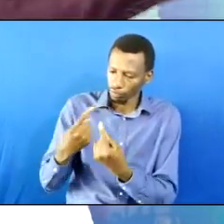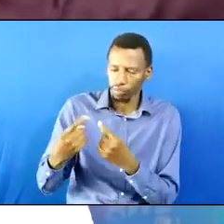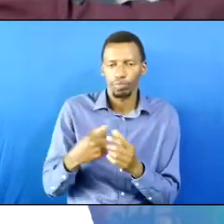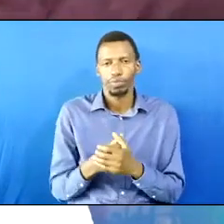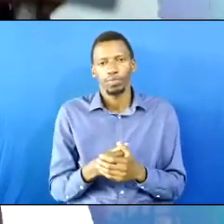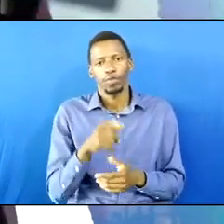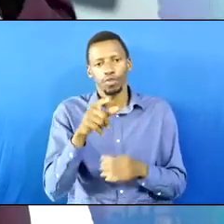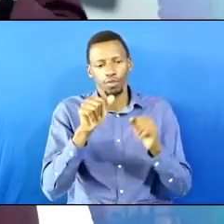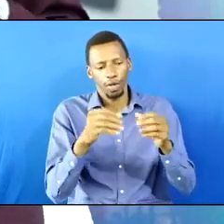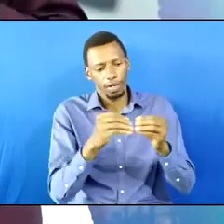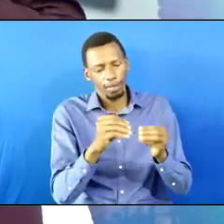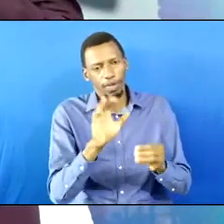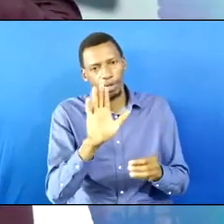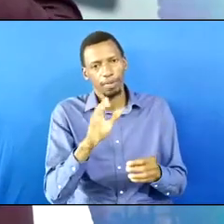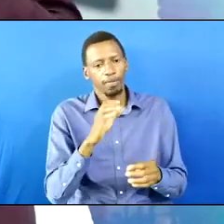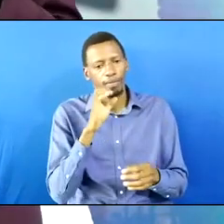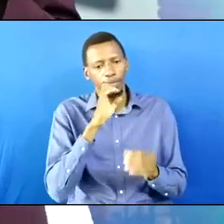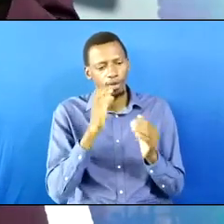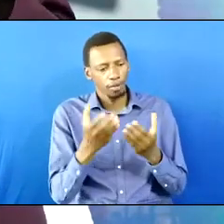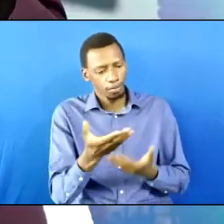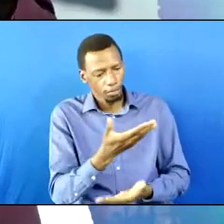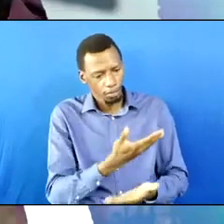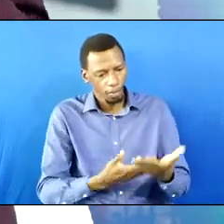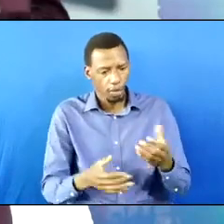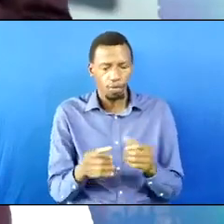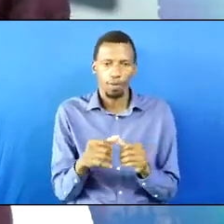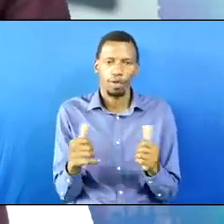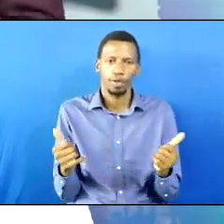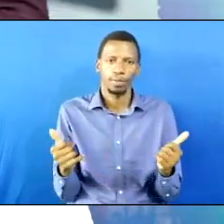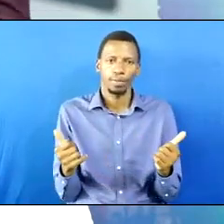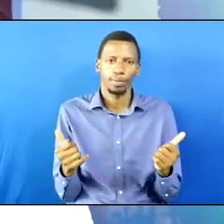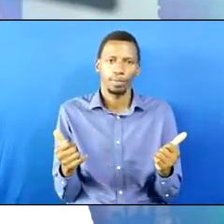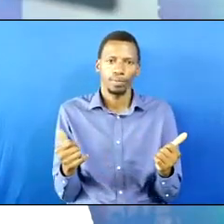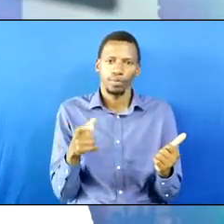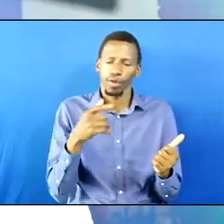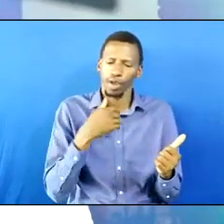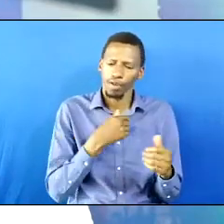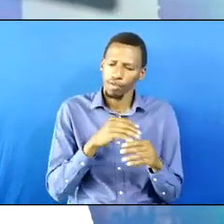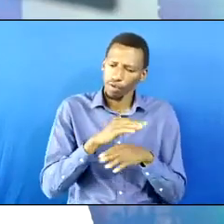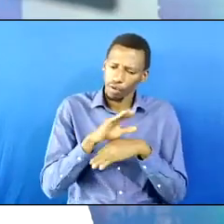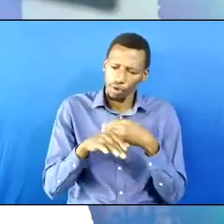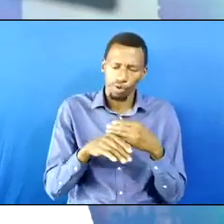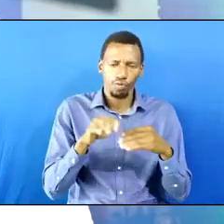Meet with your elders and you talk with them. You might have all privileges.